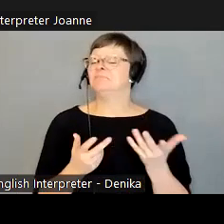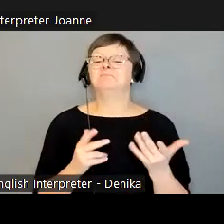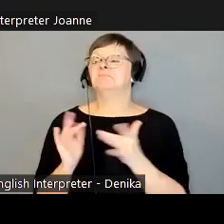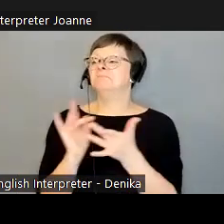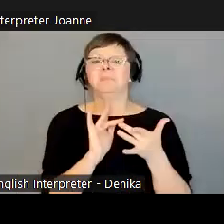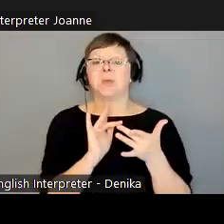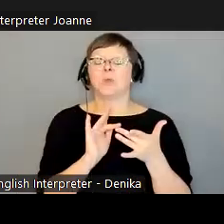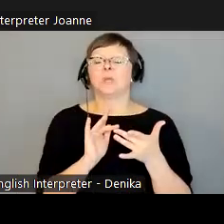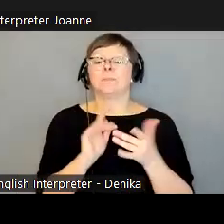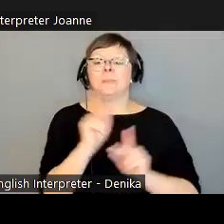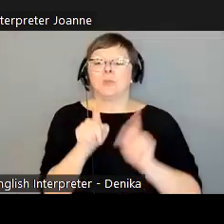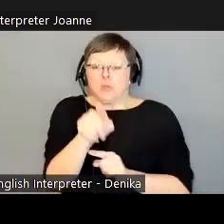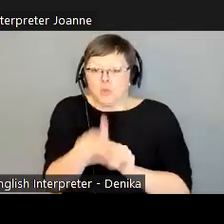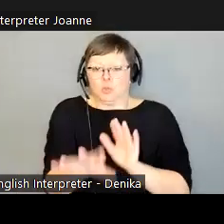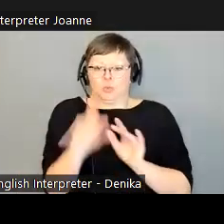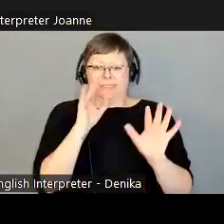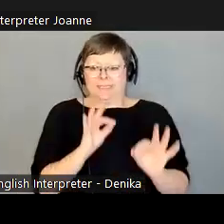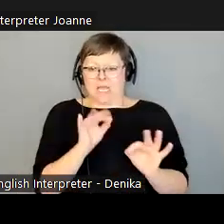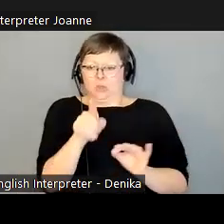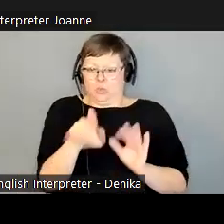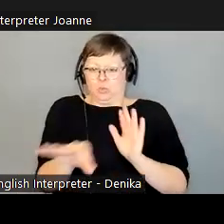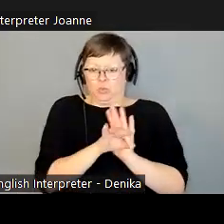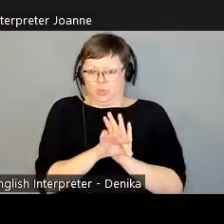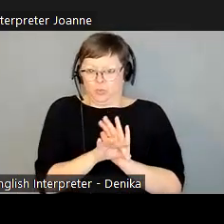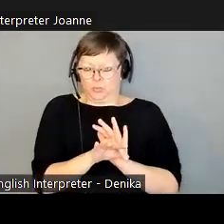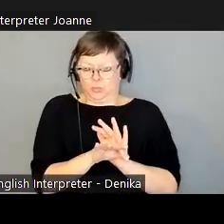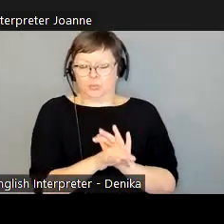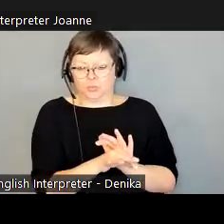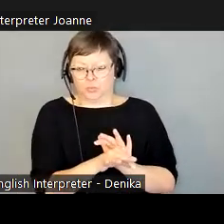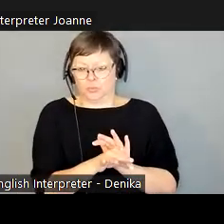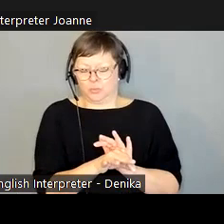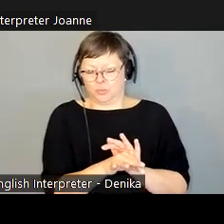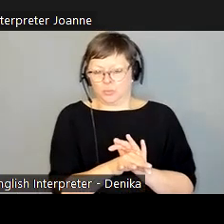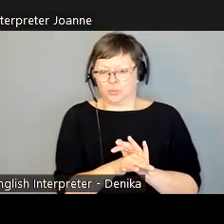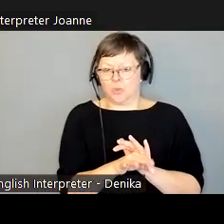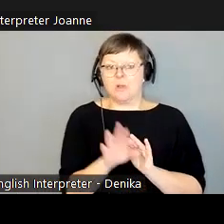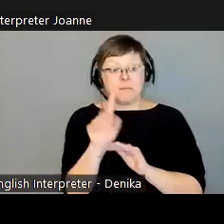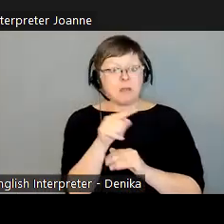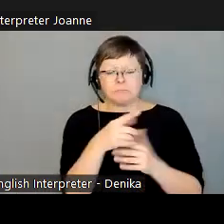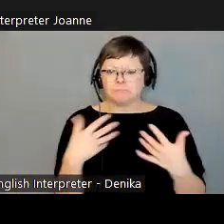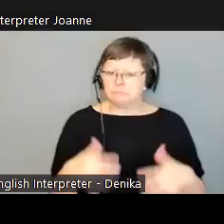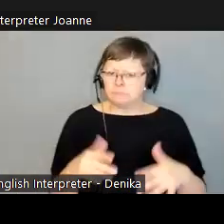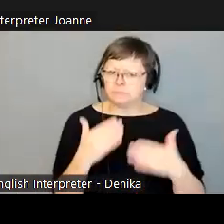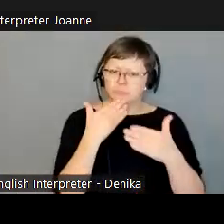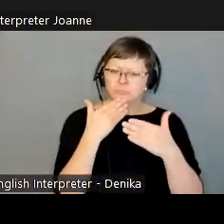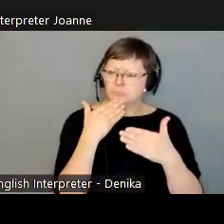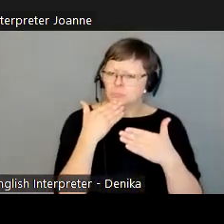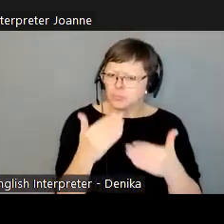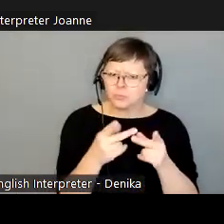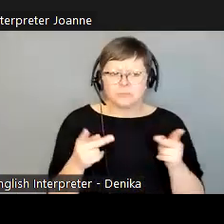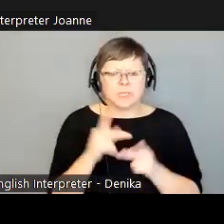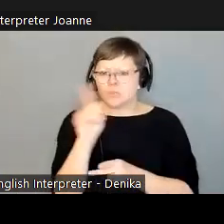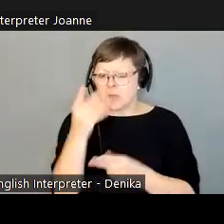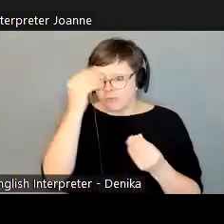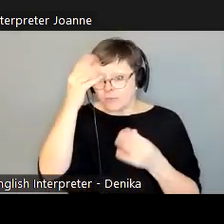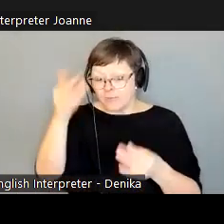you choose, but it's a great place to share about different information. It's a